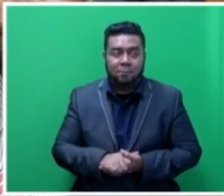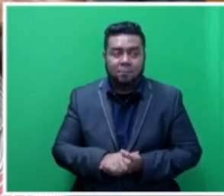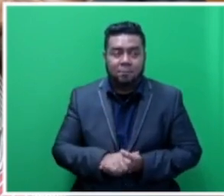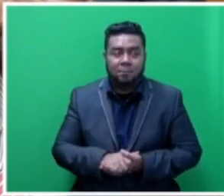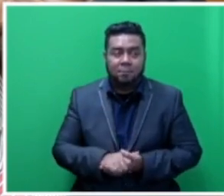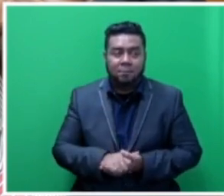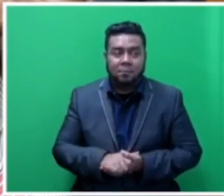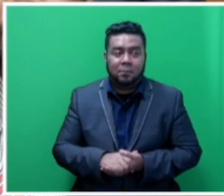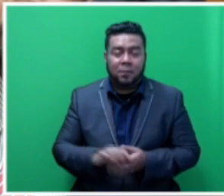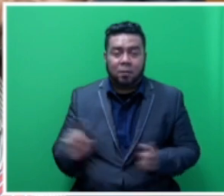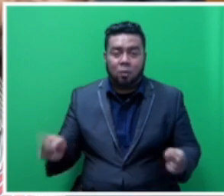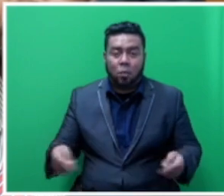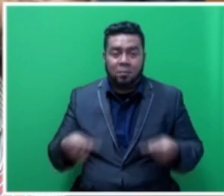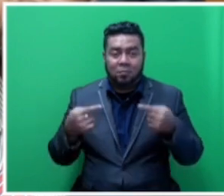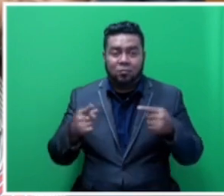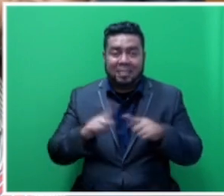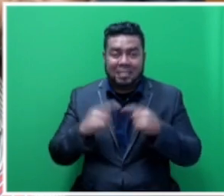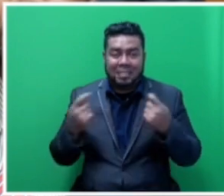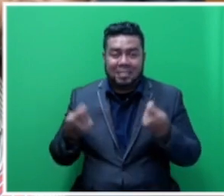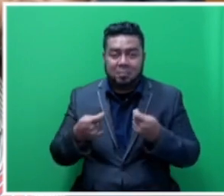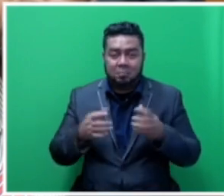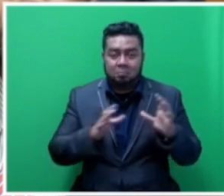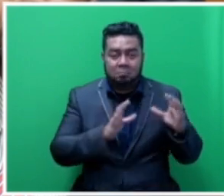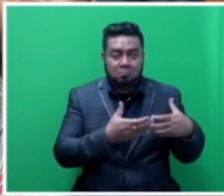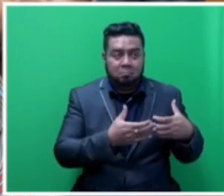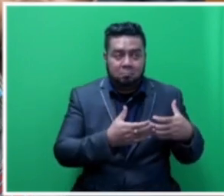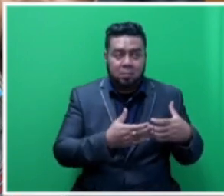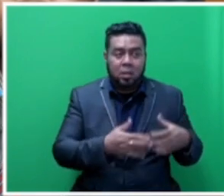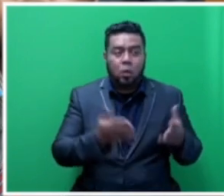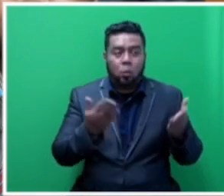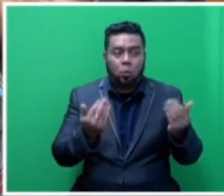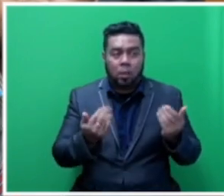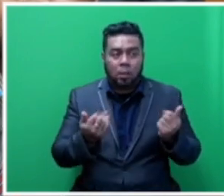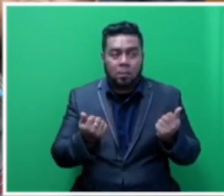loyal opposition in welcoming